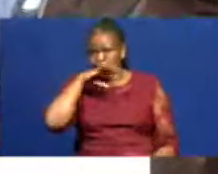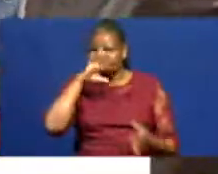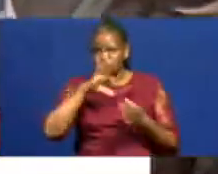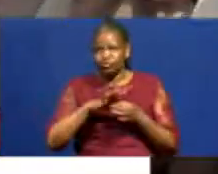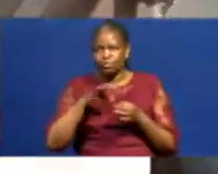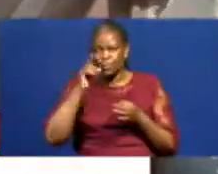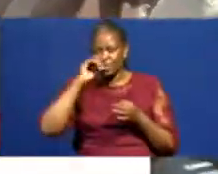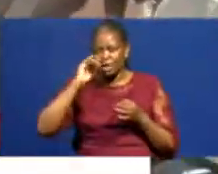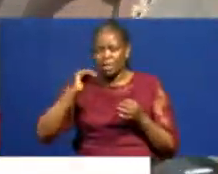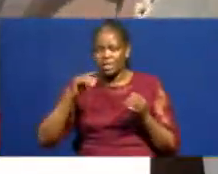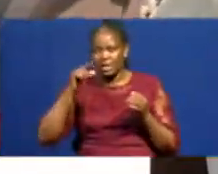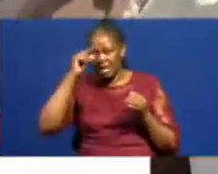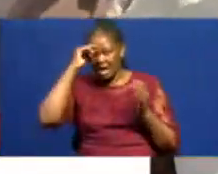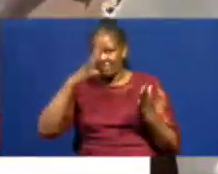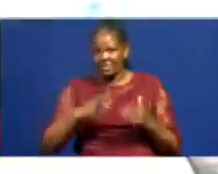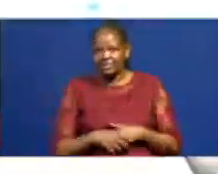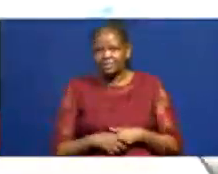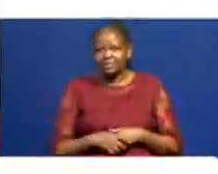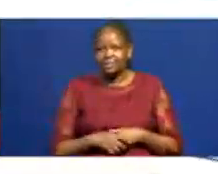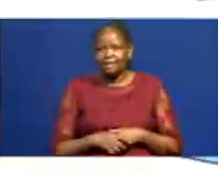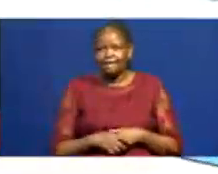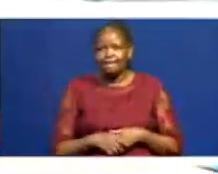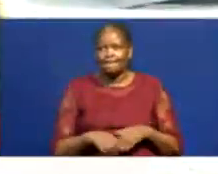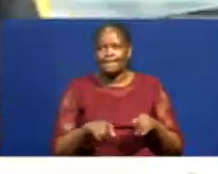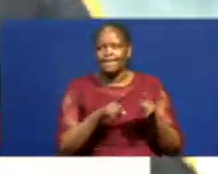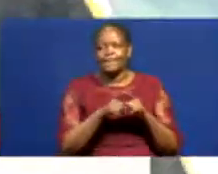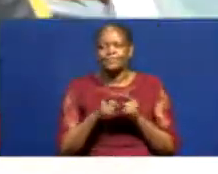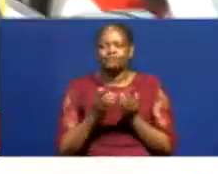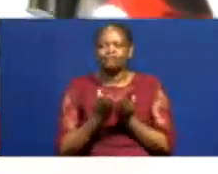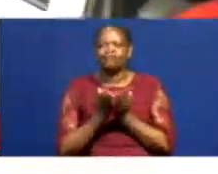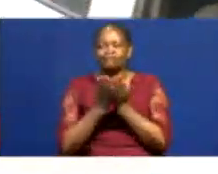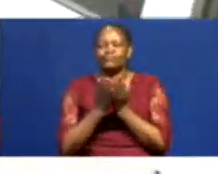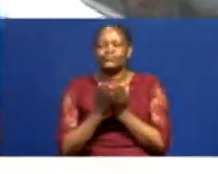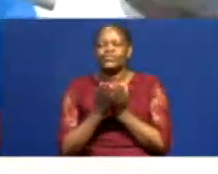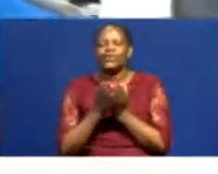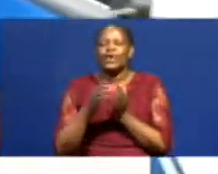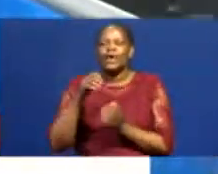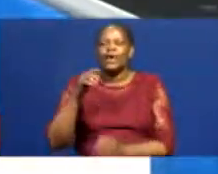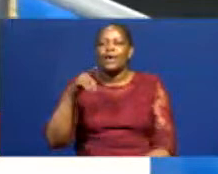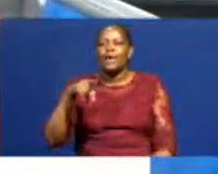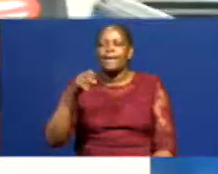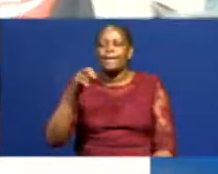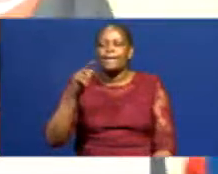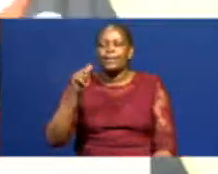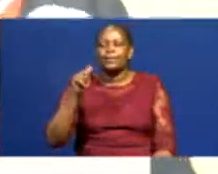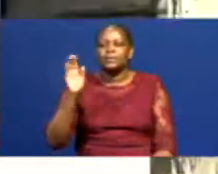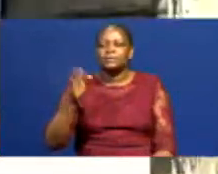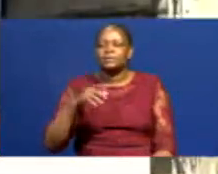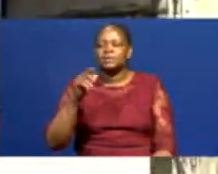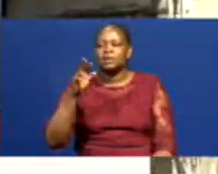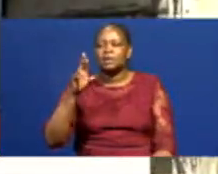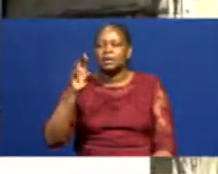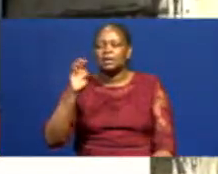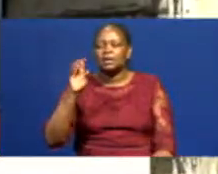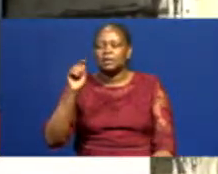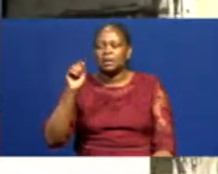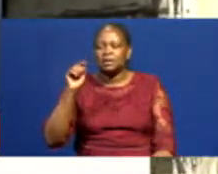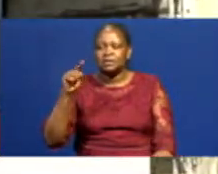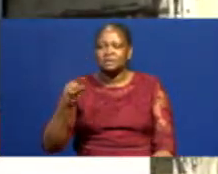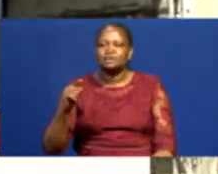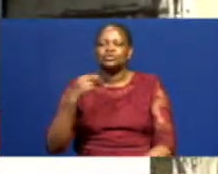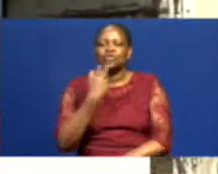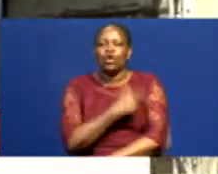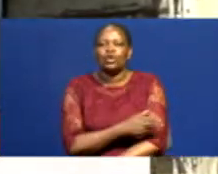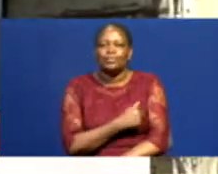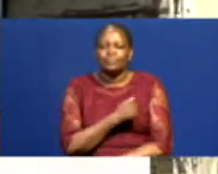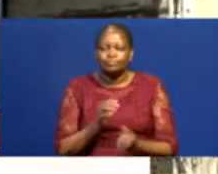Mombasa County Governor Abdul Swamad Nasir at the Port Rise Hospital in Changamwe constituency in flagging off trucks carrying medicines worth 50